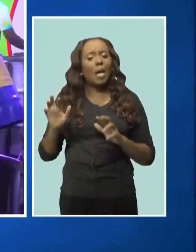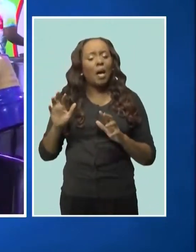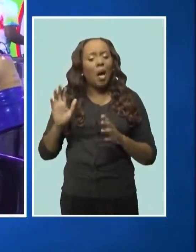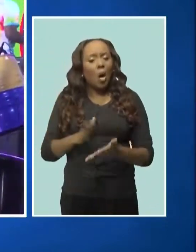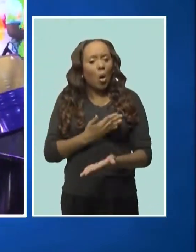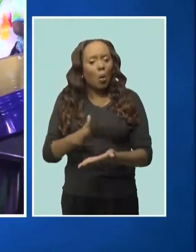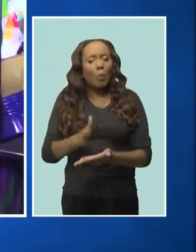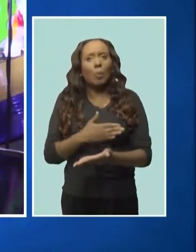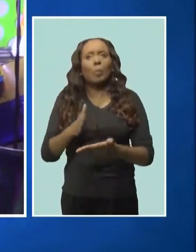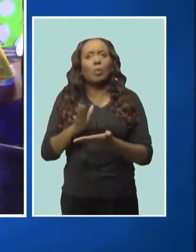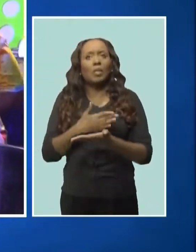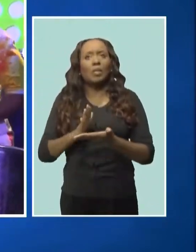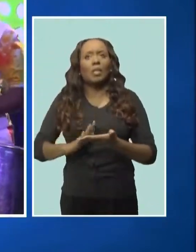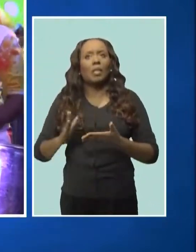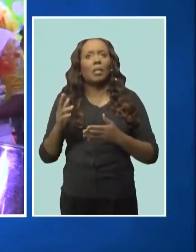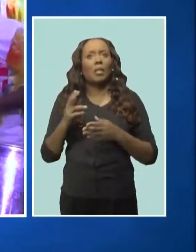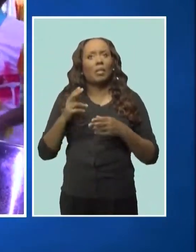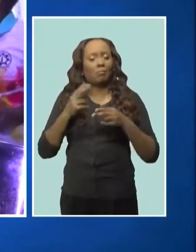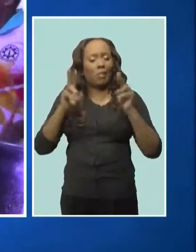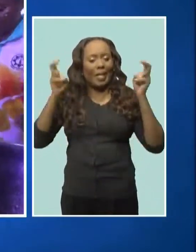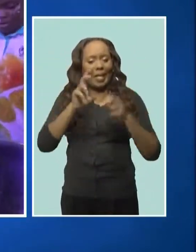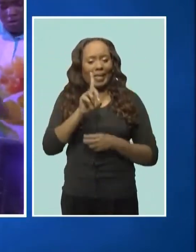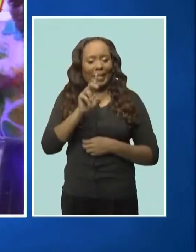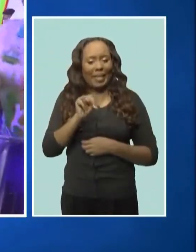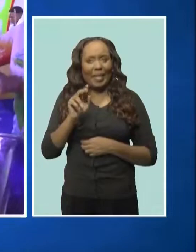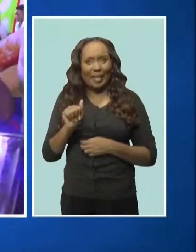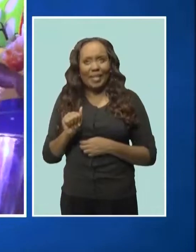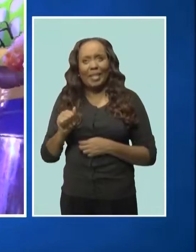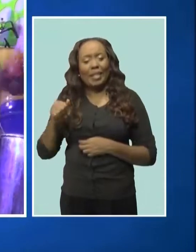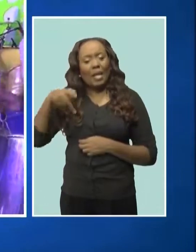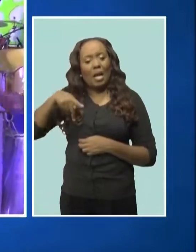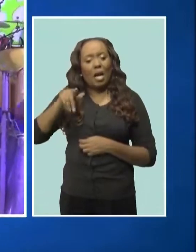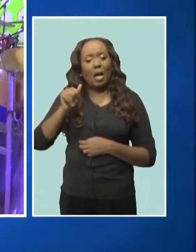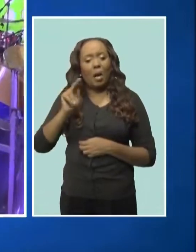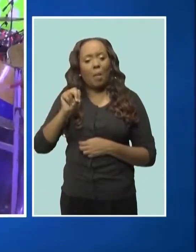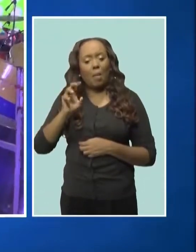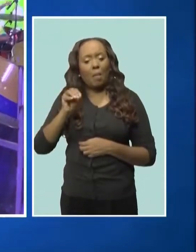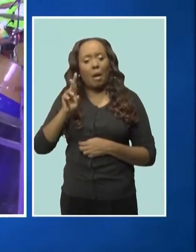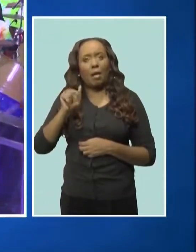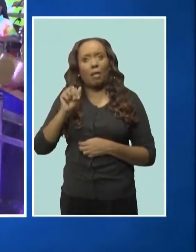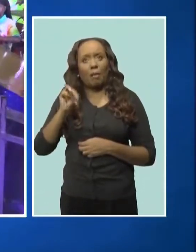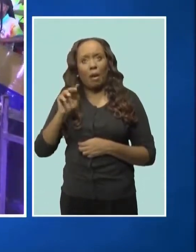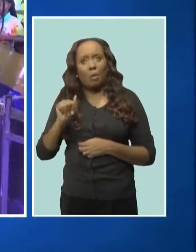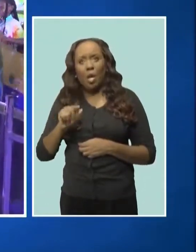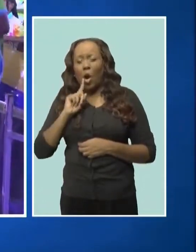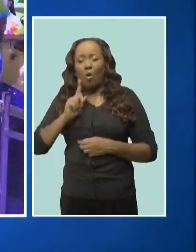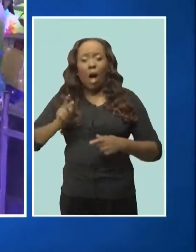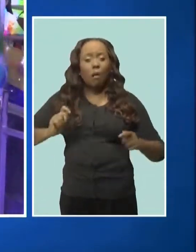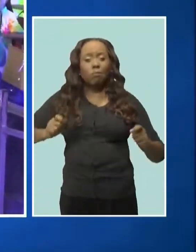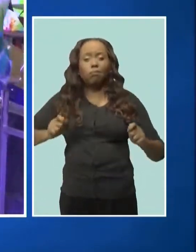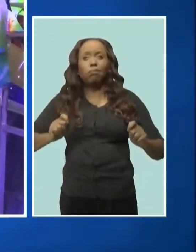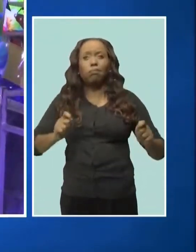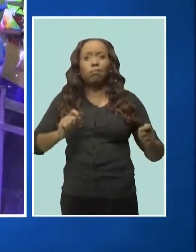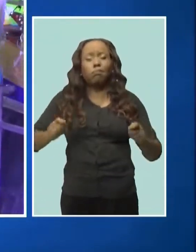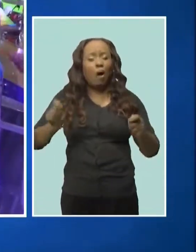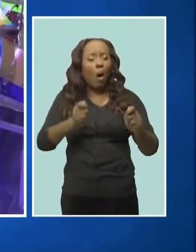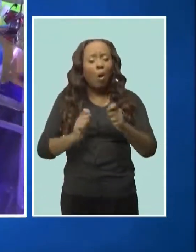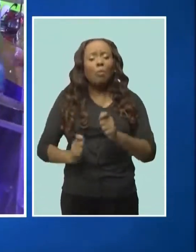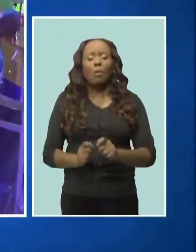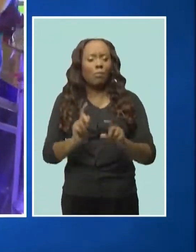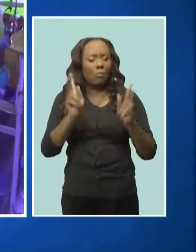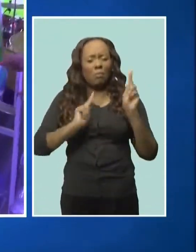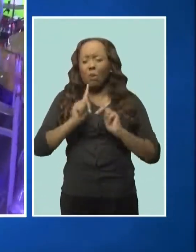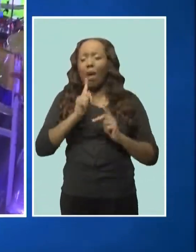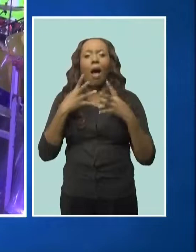Teja's DNA at Panorama 2024. The pulsating rhythm of the steel bands gave the patrons many